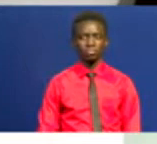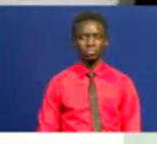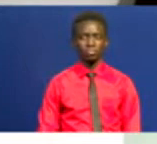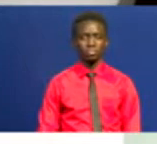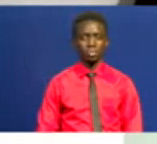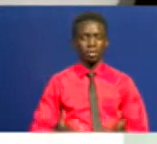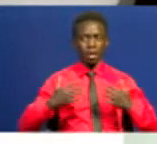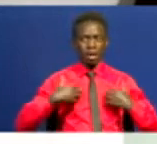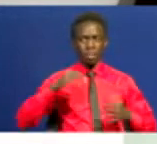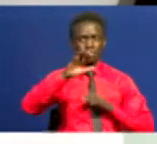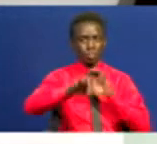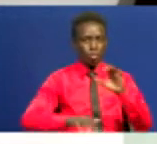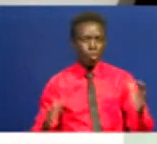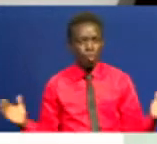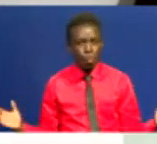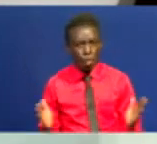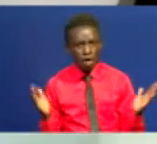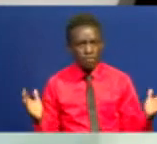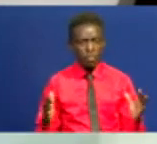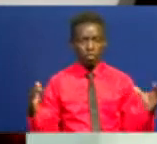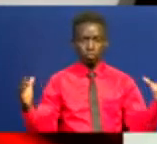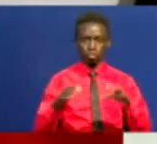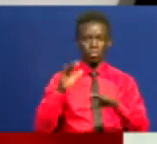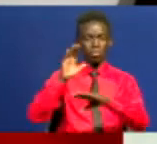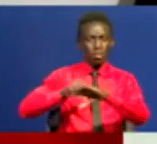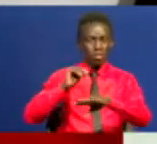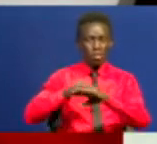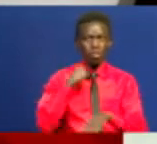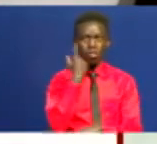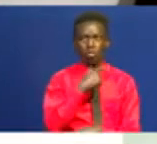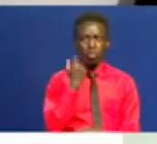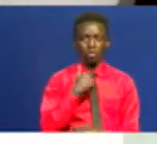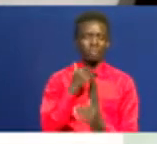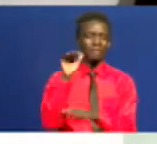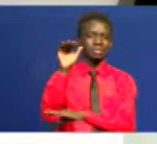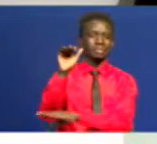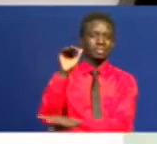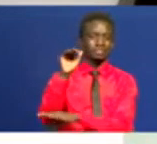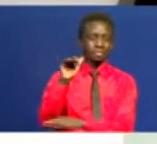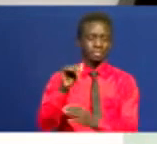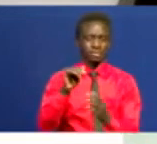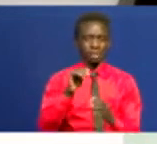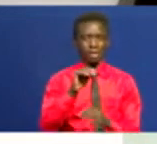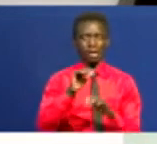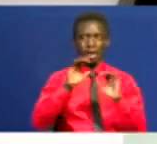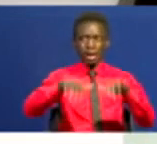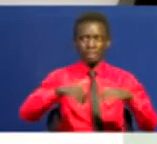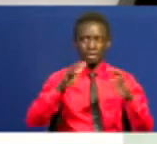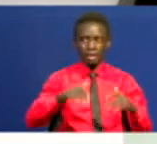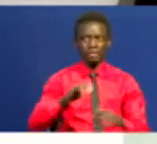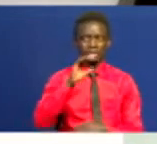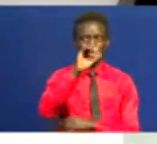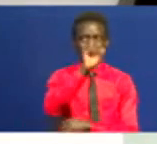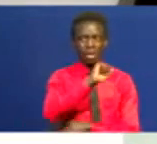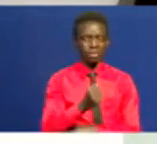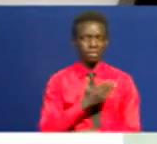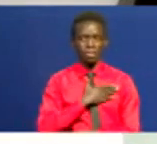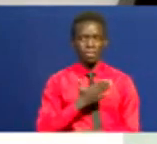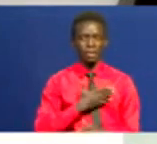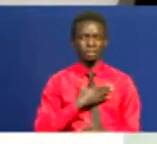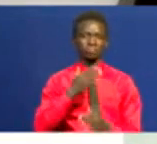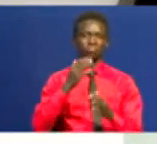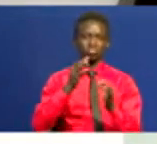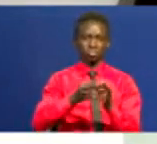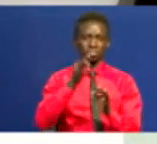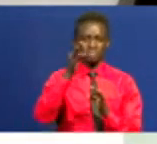Animal welfare activists are calling on the Agriculture Cabinet Secretary, Mithika Linturi, to extend the ban on